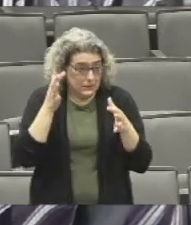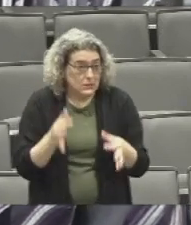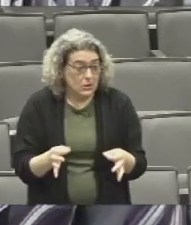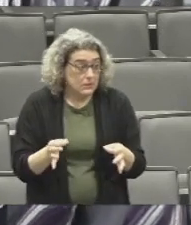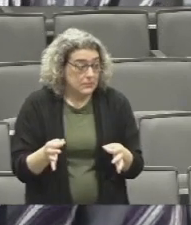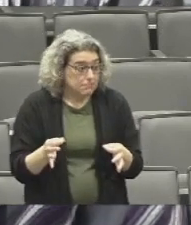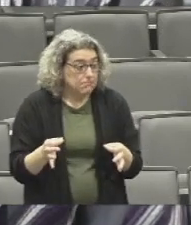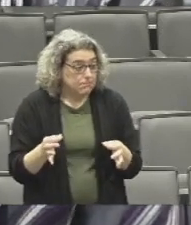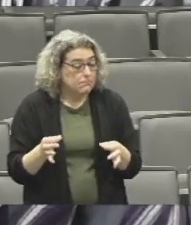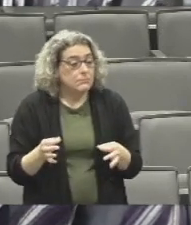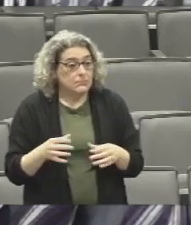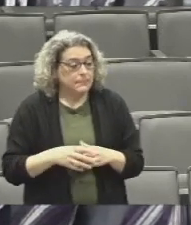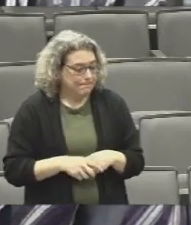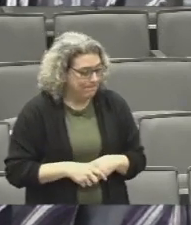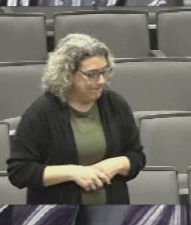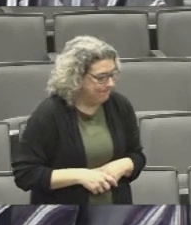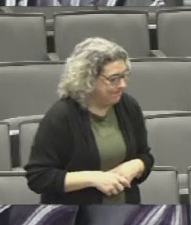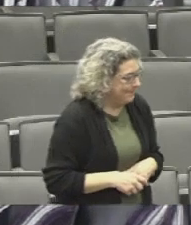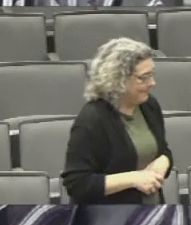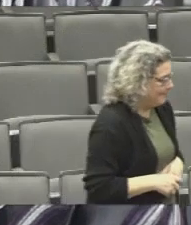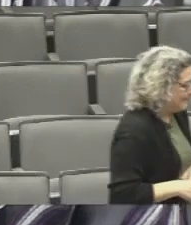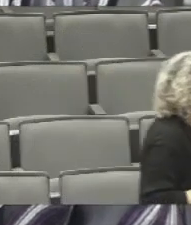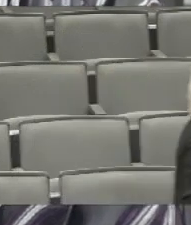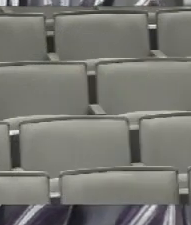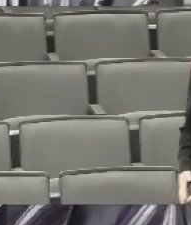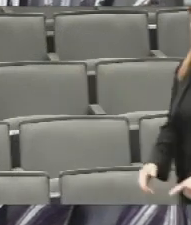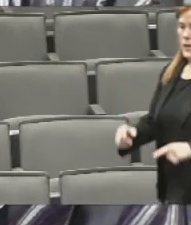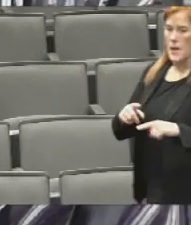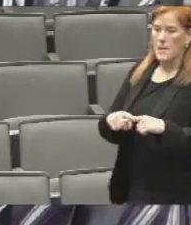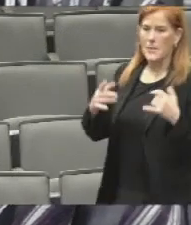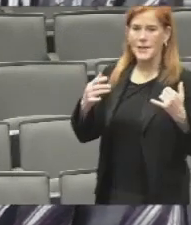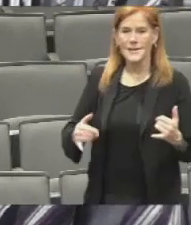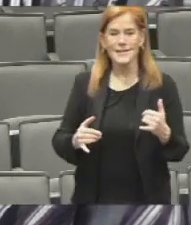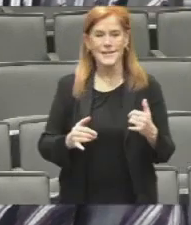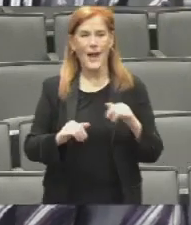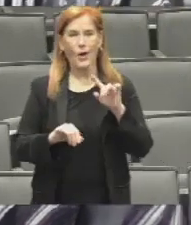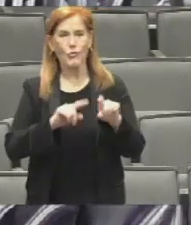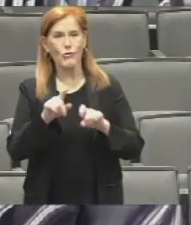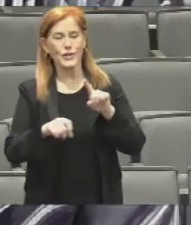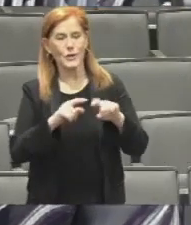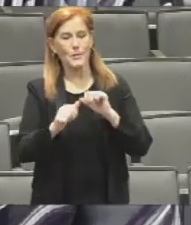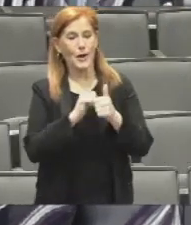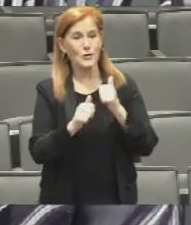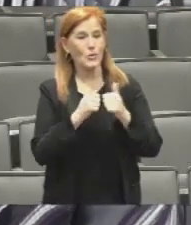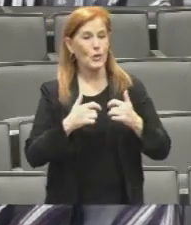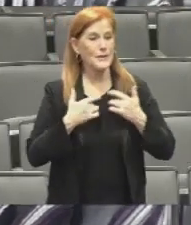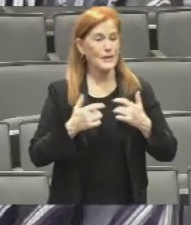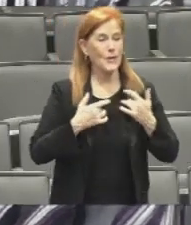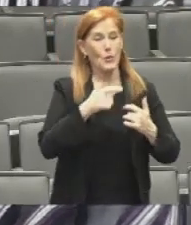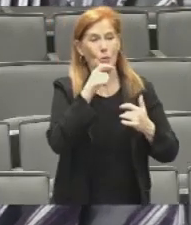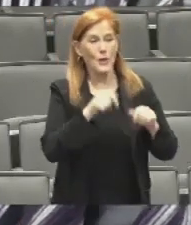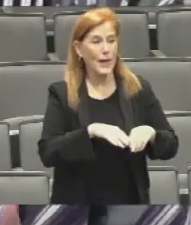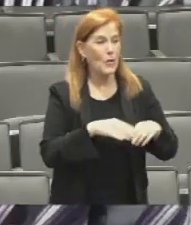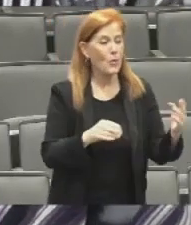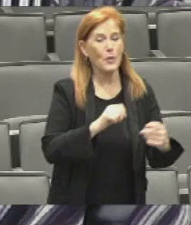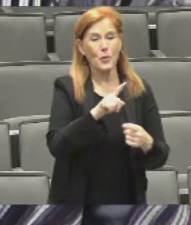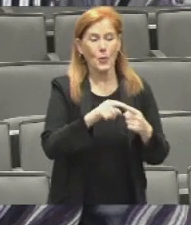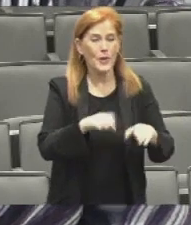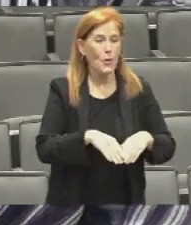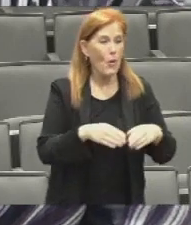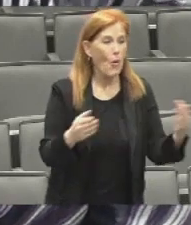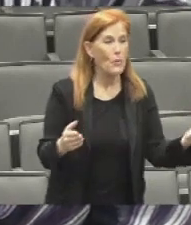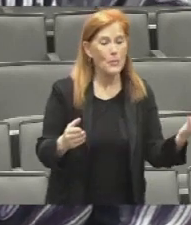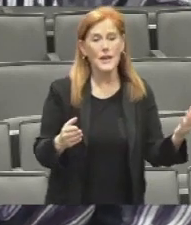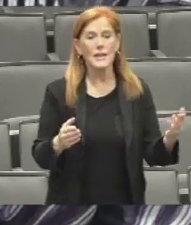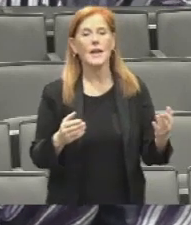have taken. But there are questions now about sports events, who can we open, when can we open, how can we